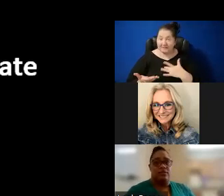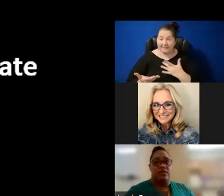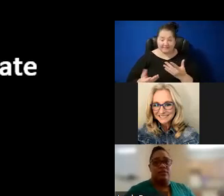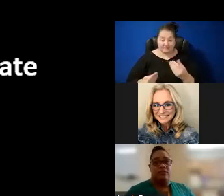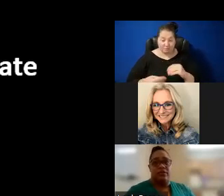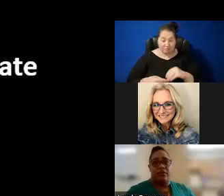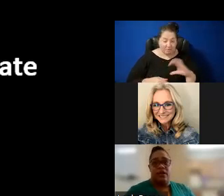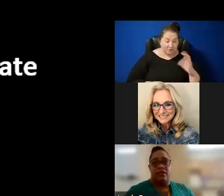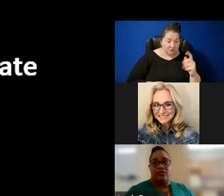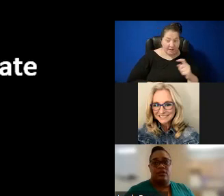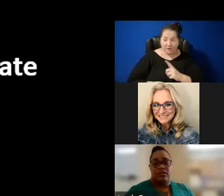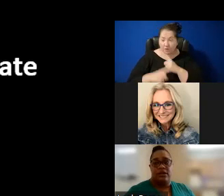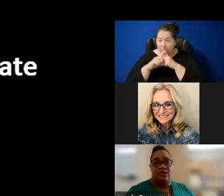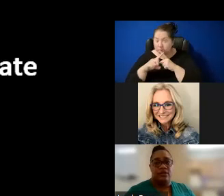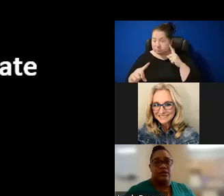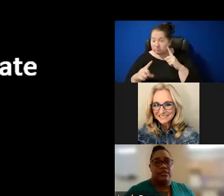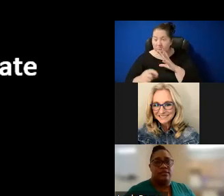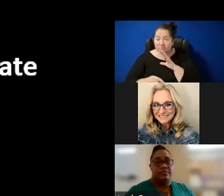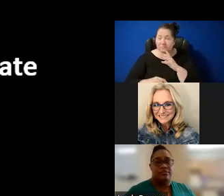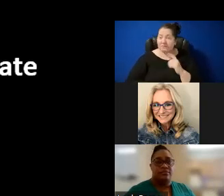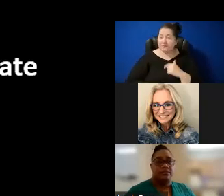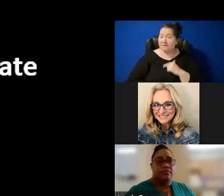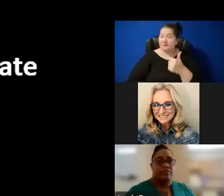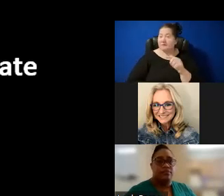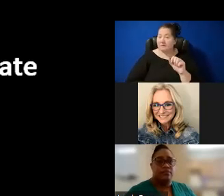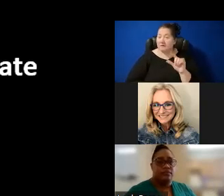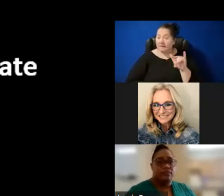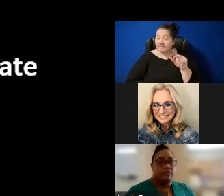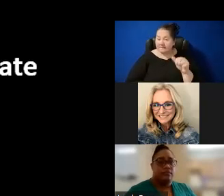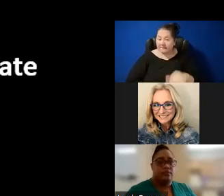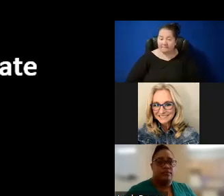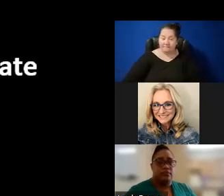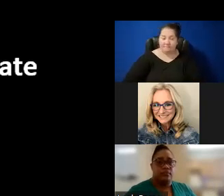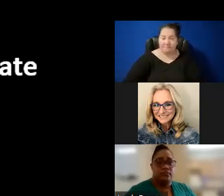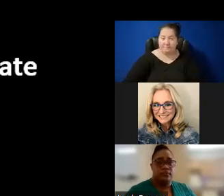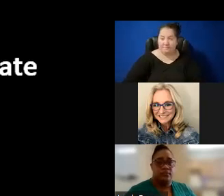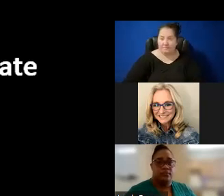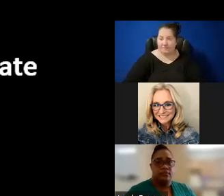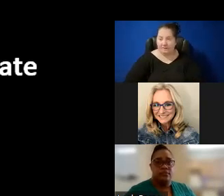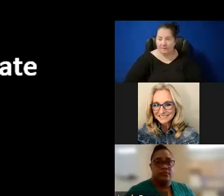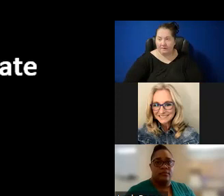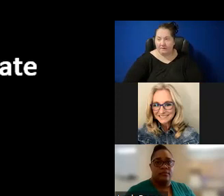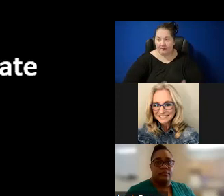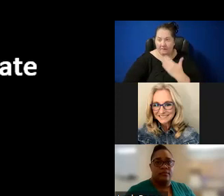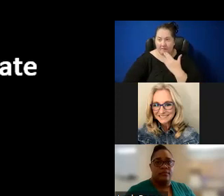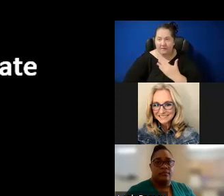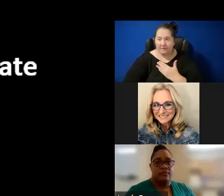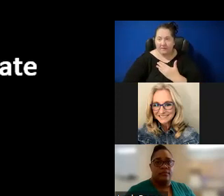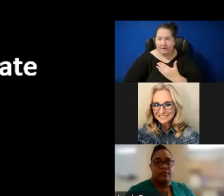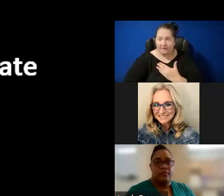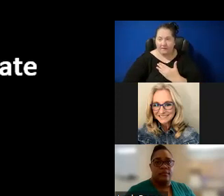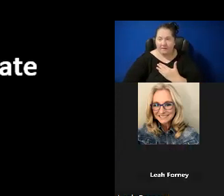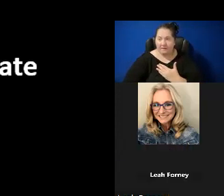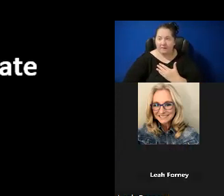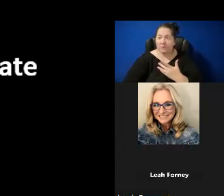chat or come off mute, and I'll toss it back over to you, Alyssa. Thank you so much for that presentation. So I'd like to direct